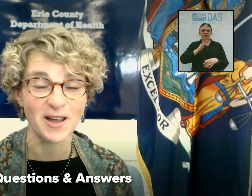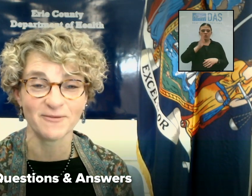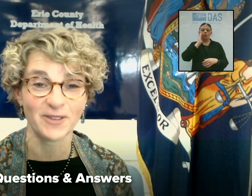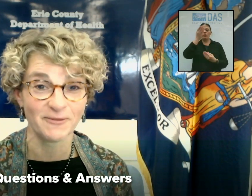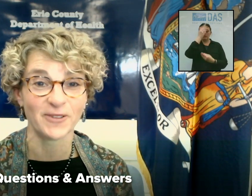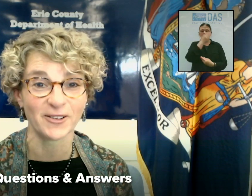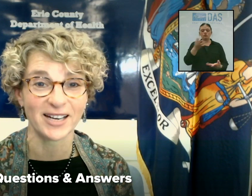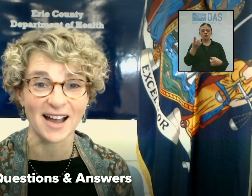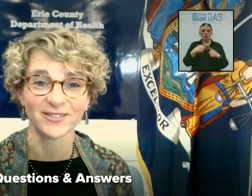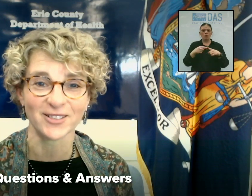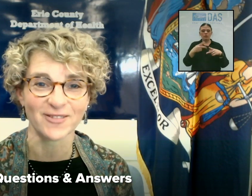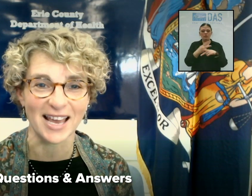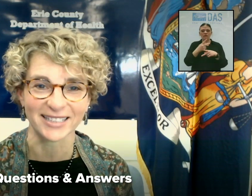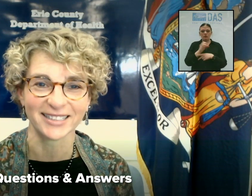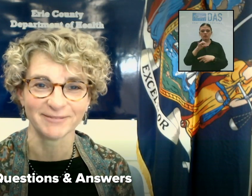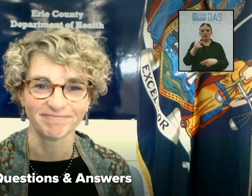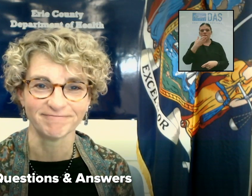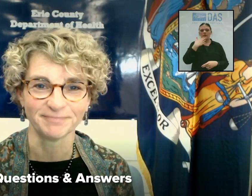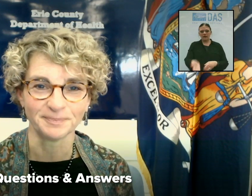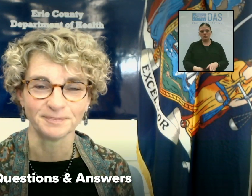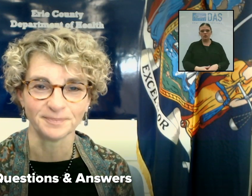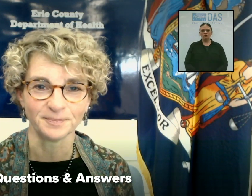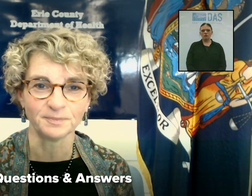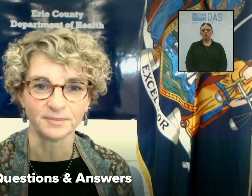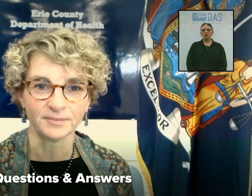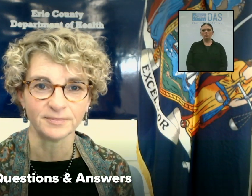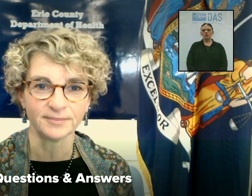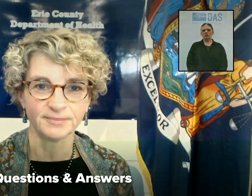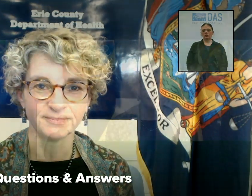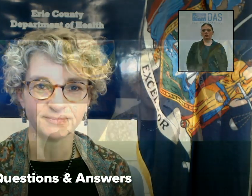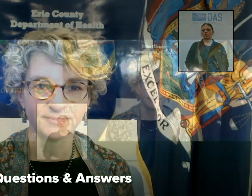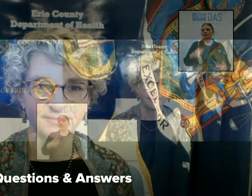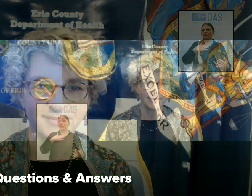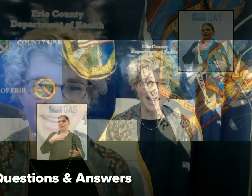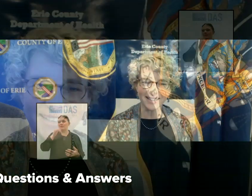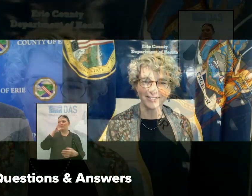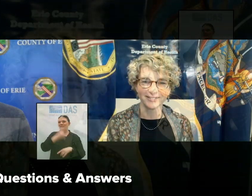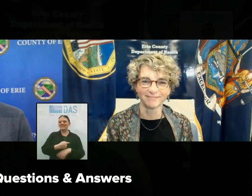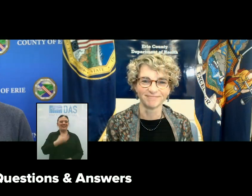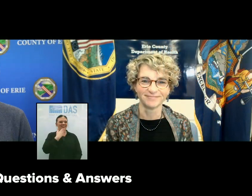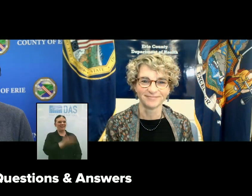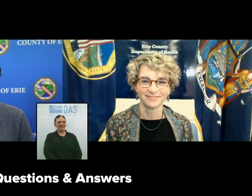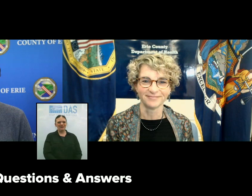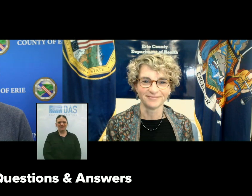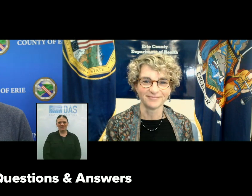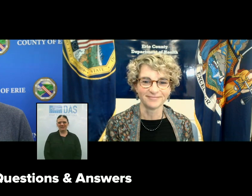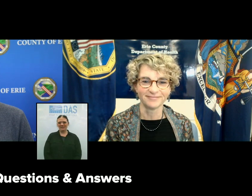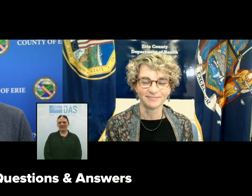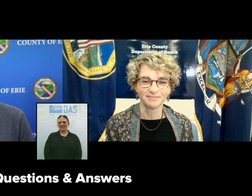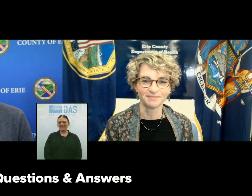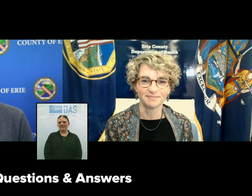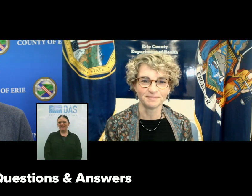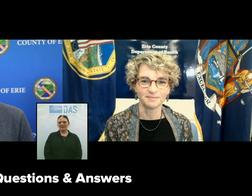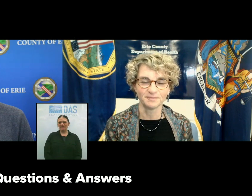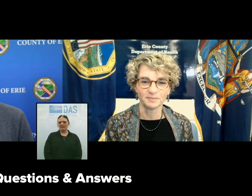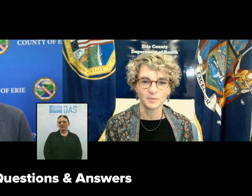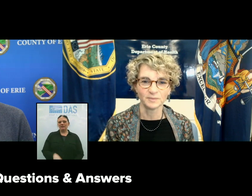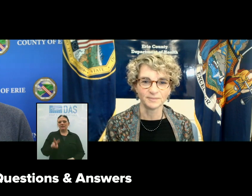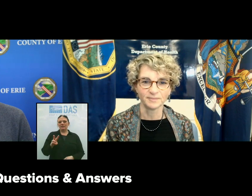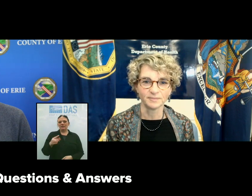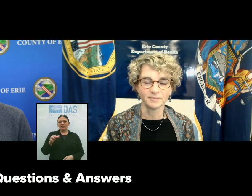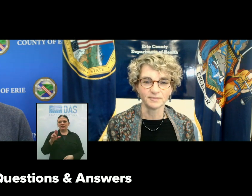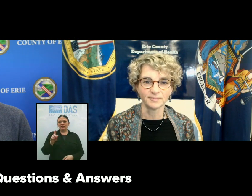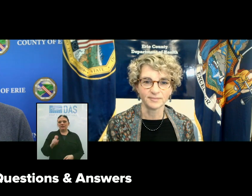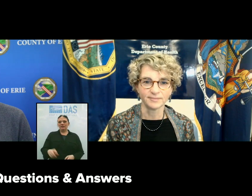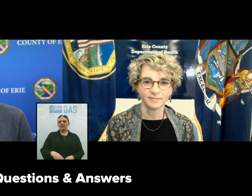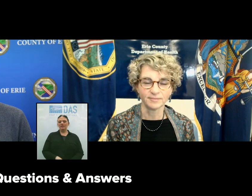know when we've figured it out. So thanks. Okay, Thanks. Thank you, Doctor. Happy Mother's Day. Thank you. WGRZ TV, is anyone